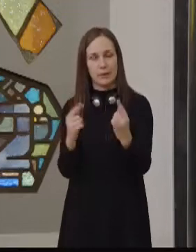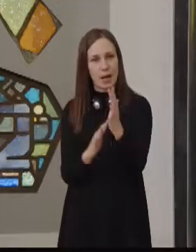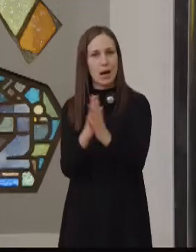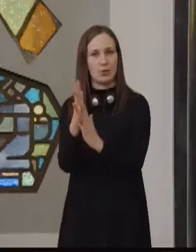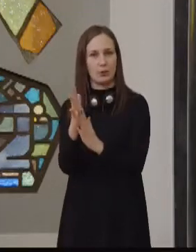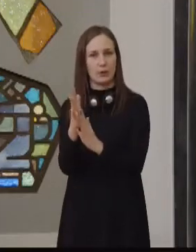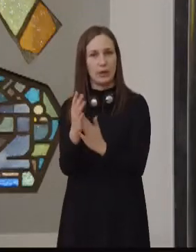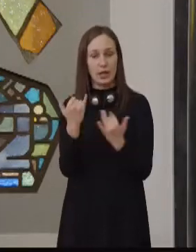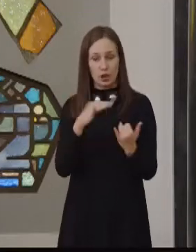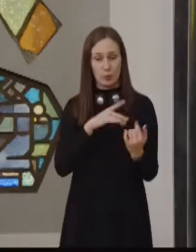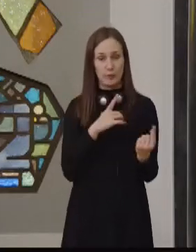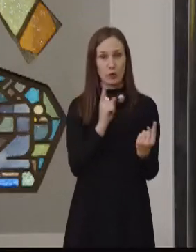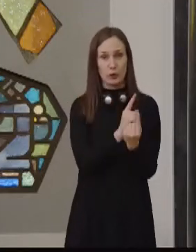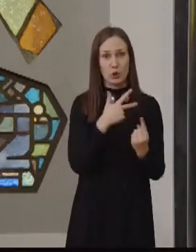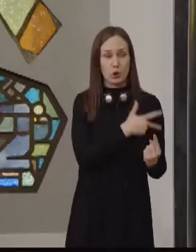convictions.